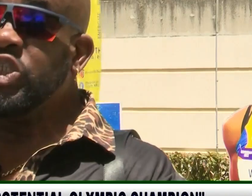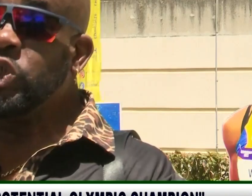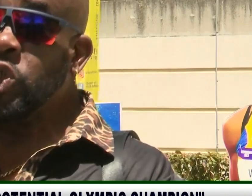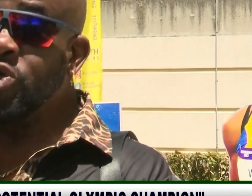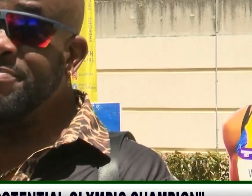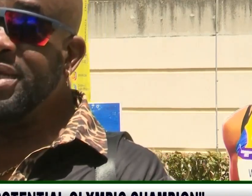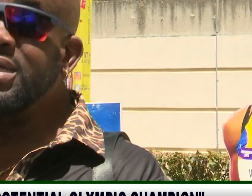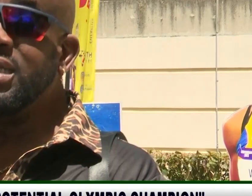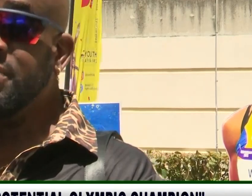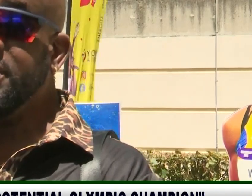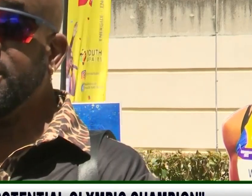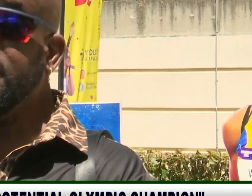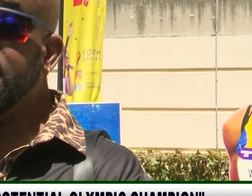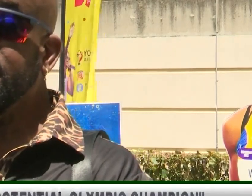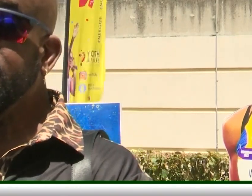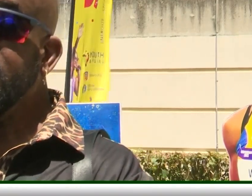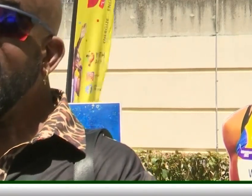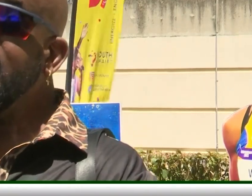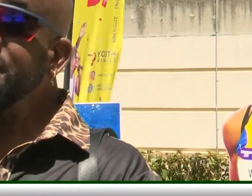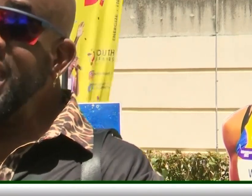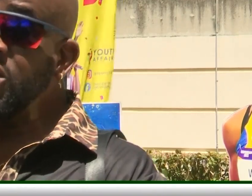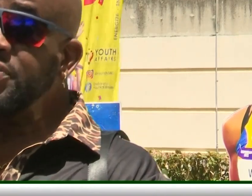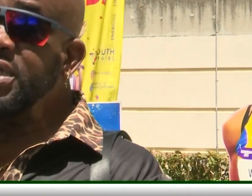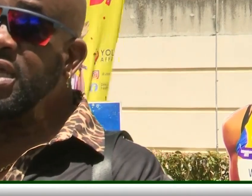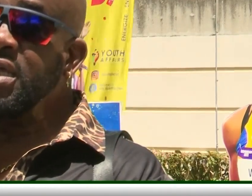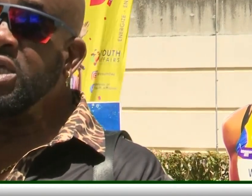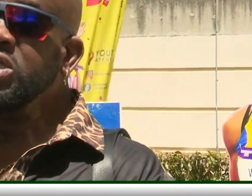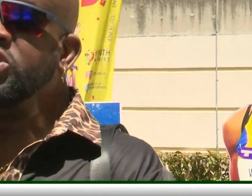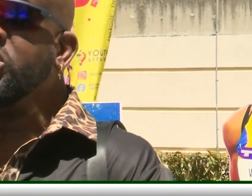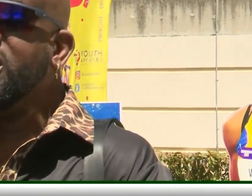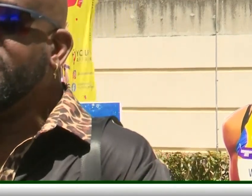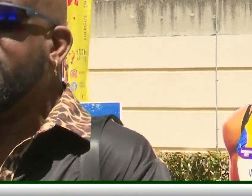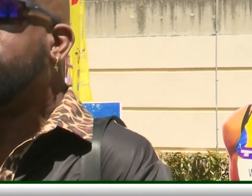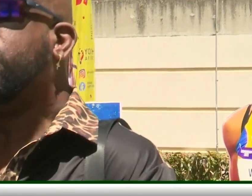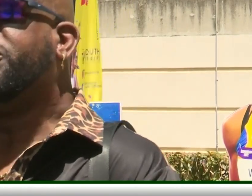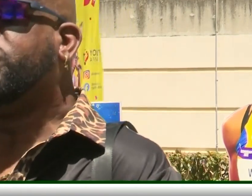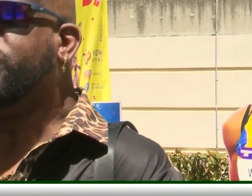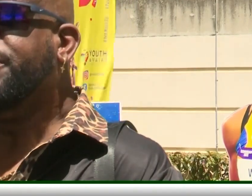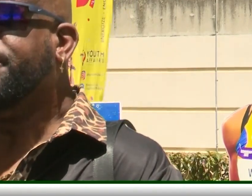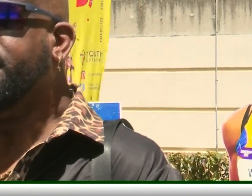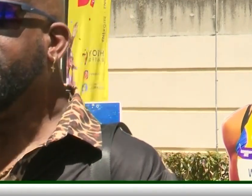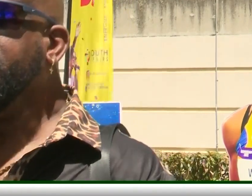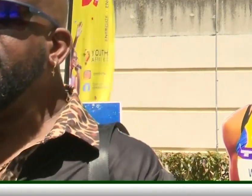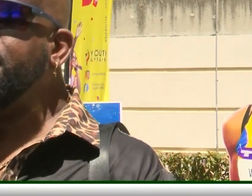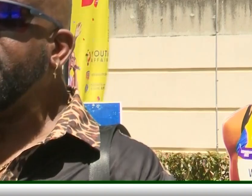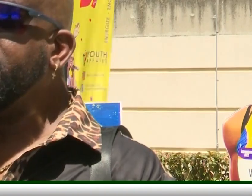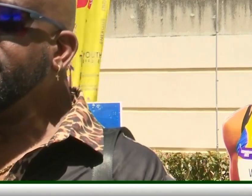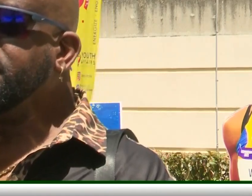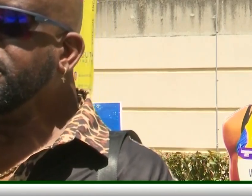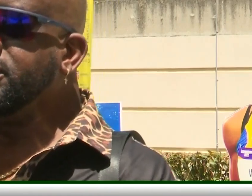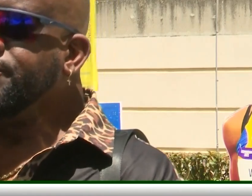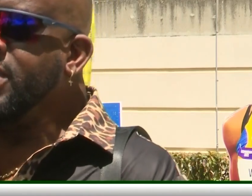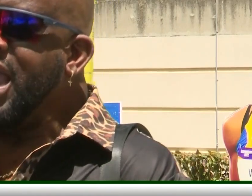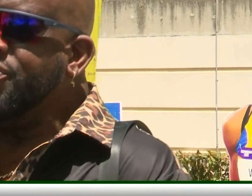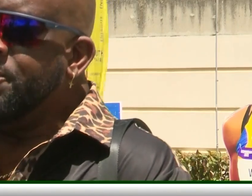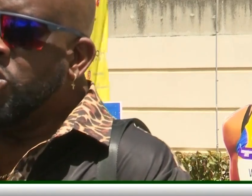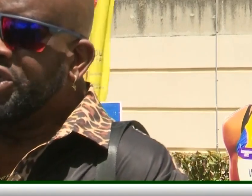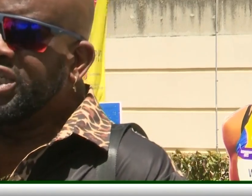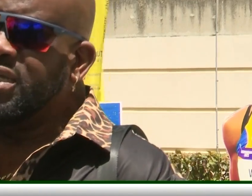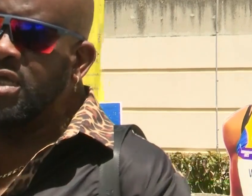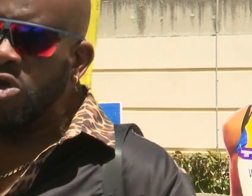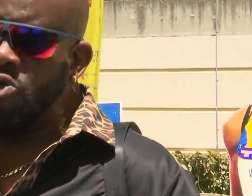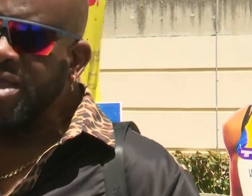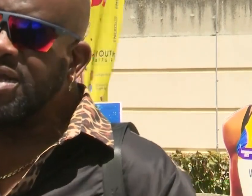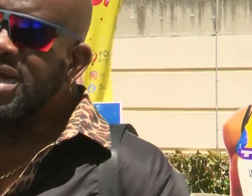She's extremely disciplined, and at the end of the day, she is a coach's dream, and the